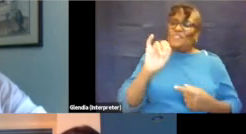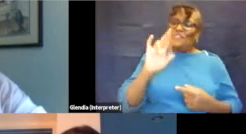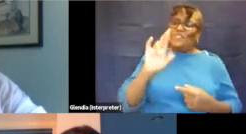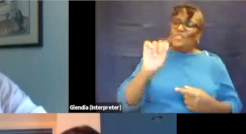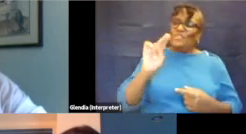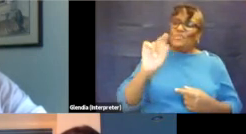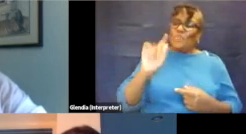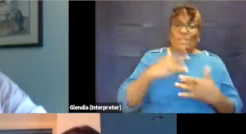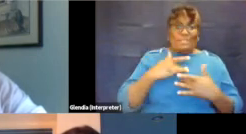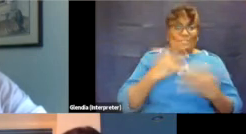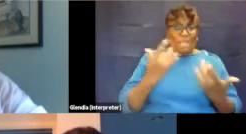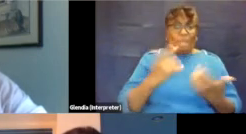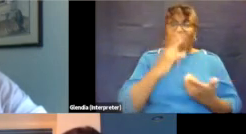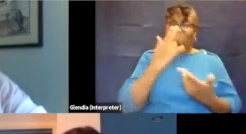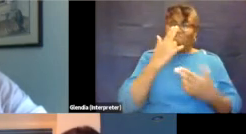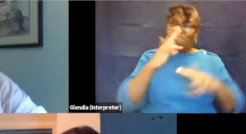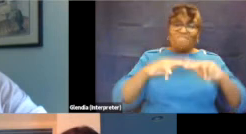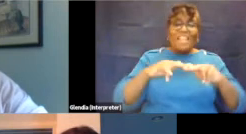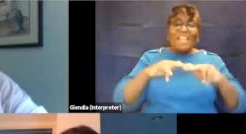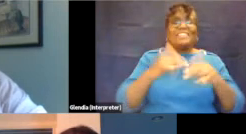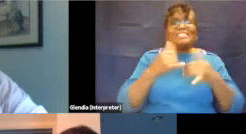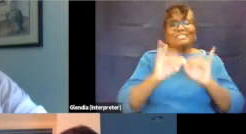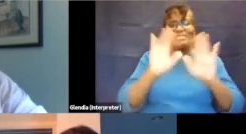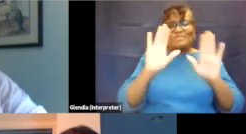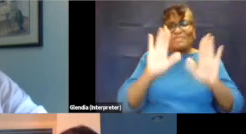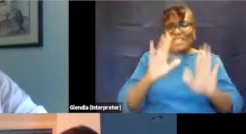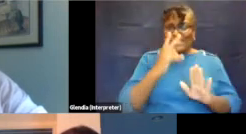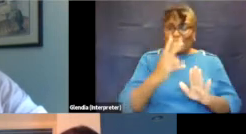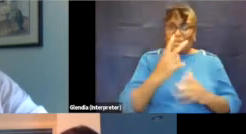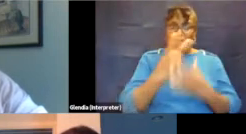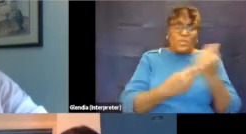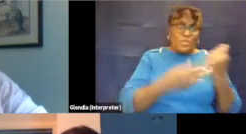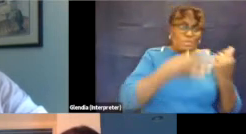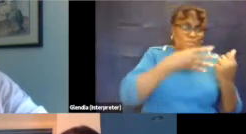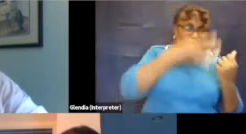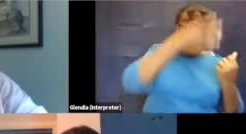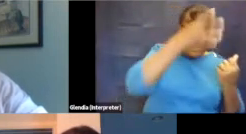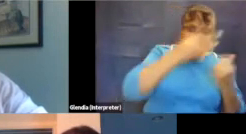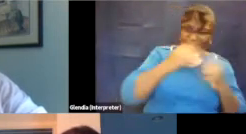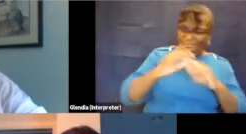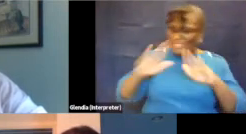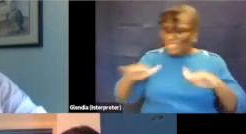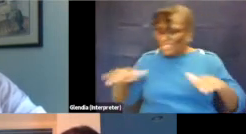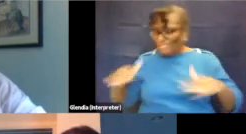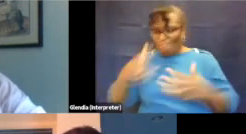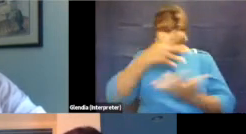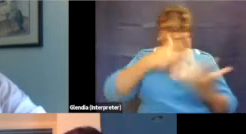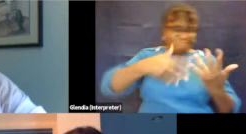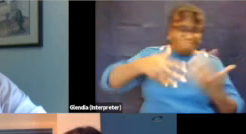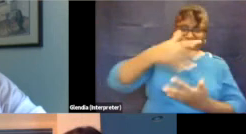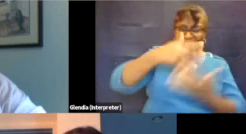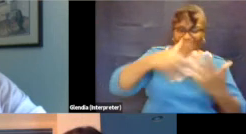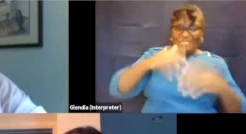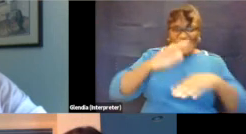really fun. And it's great to see the kids and parents interacting with each other. Does my